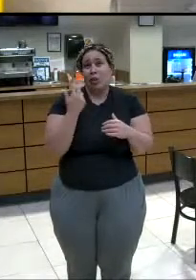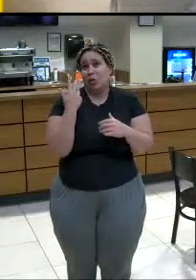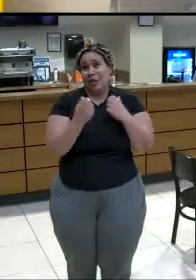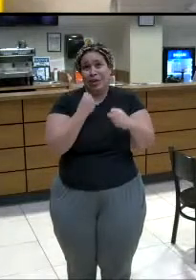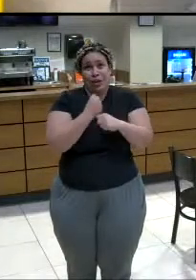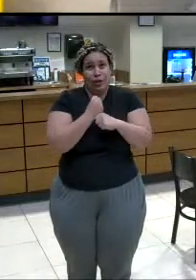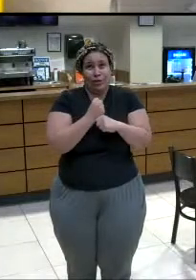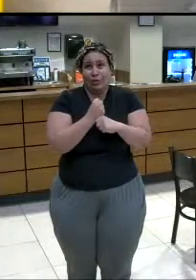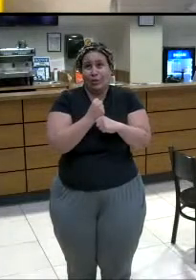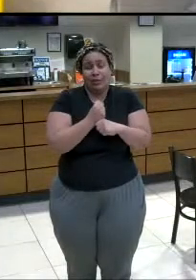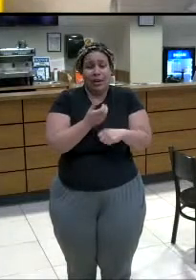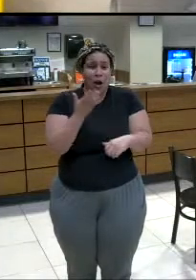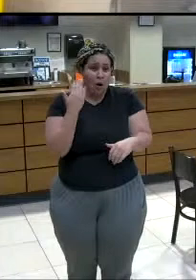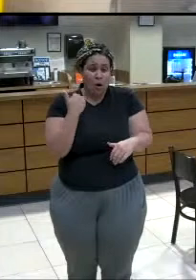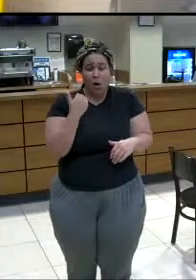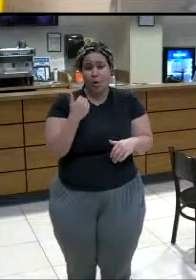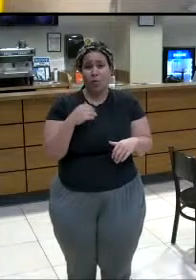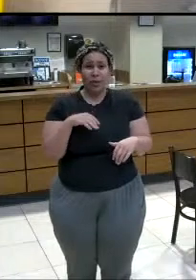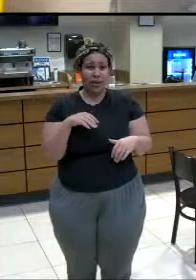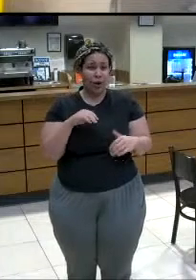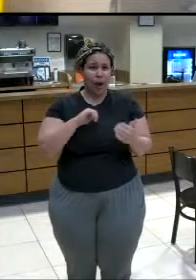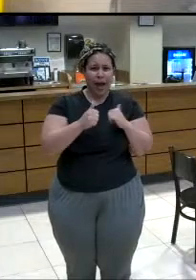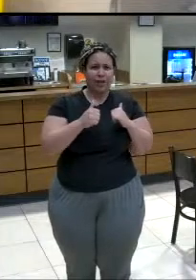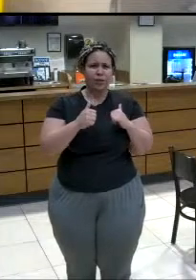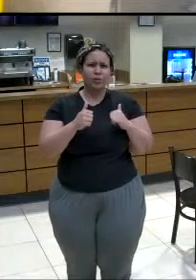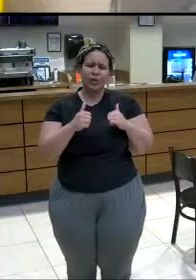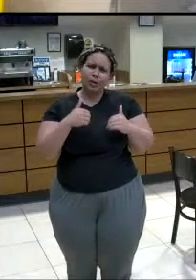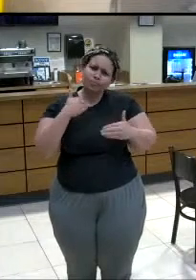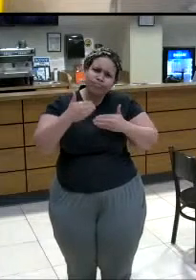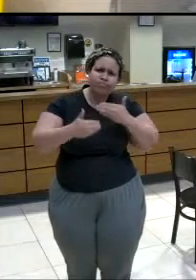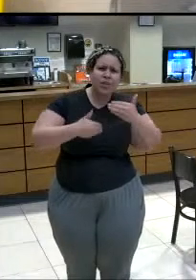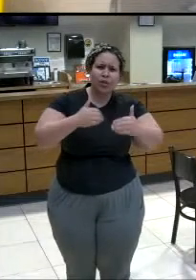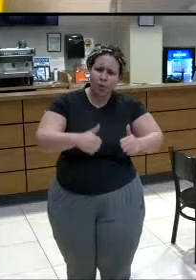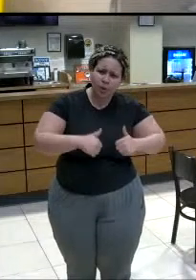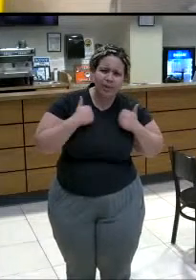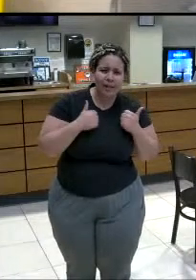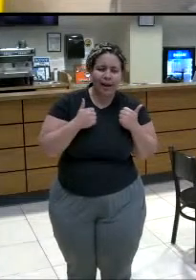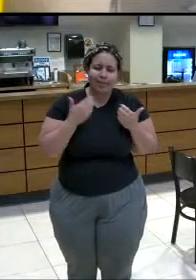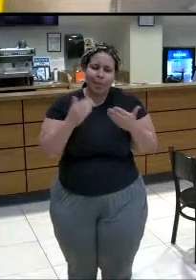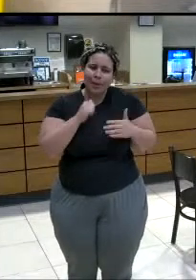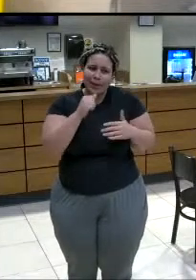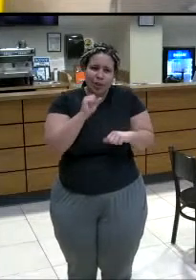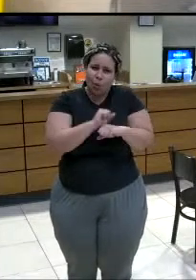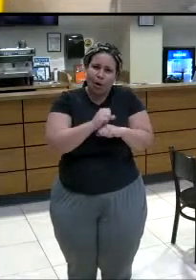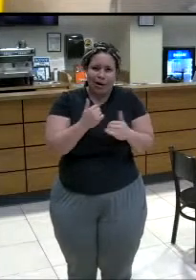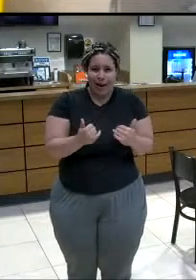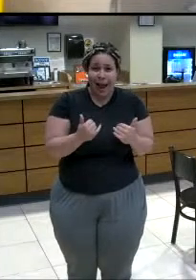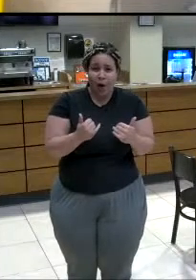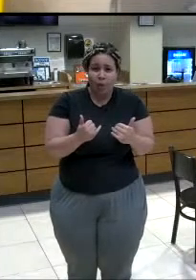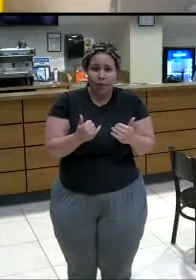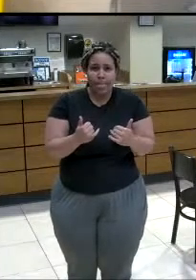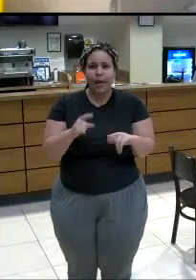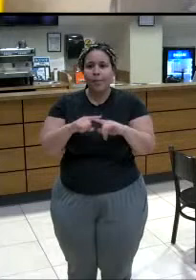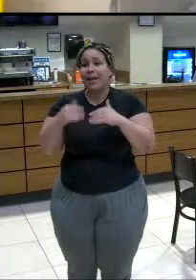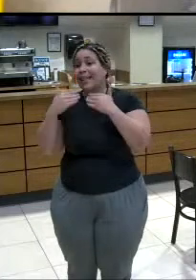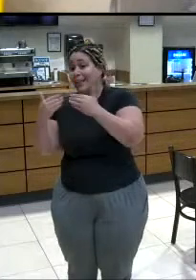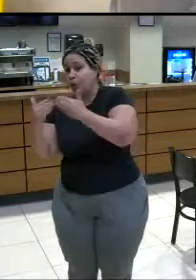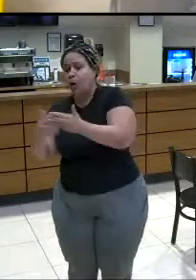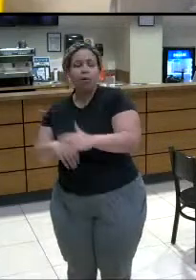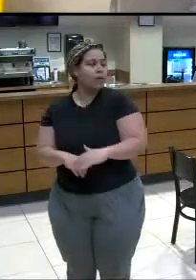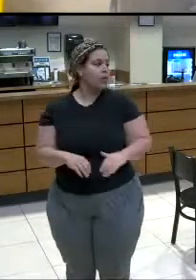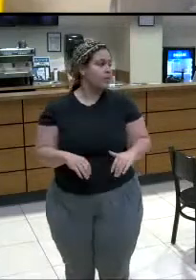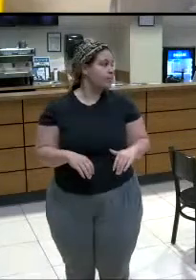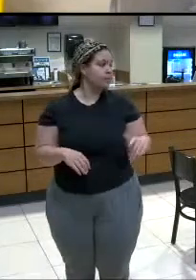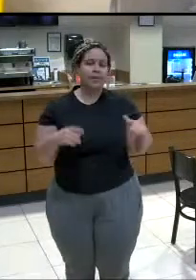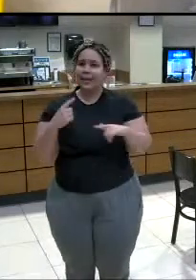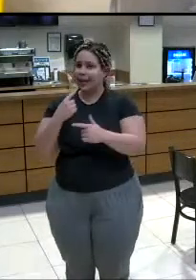we got to acknowledge that. And so those are some things we're looking into doing and rolling out some other activities. But I thank you all. And can I just say Yes.